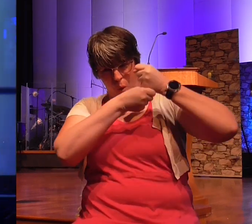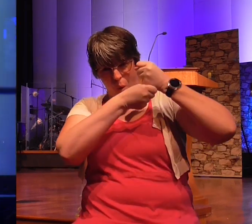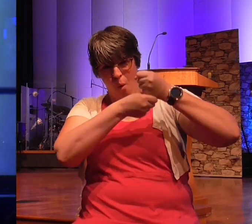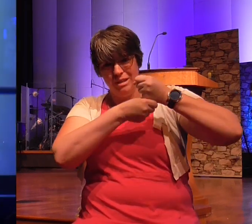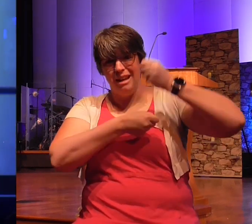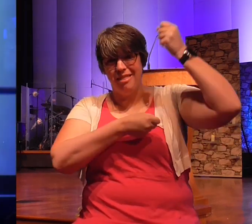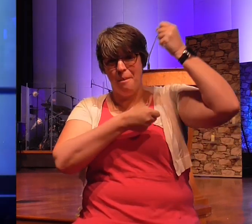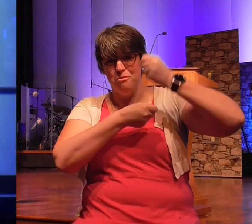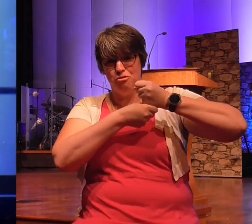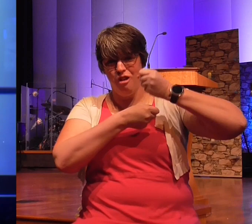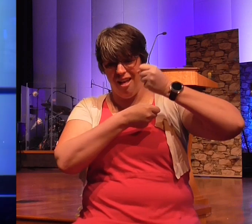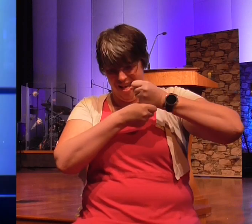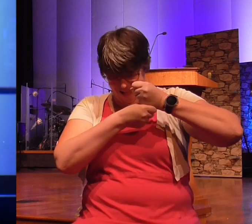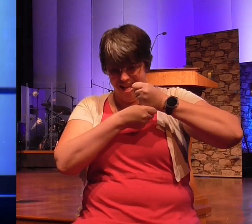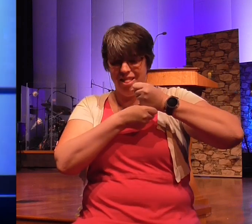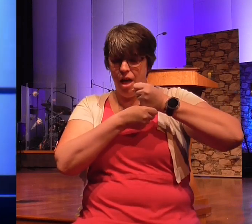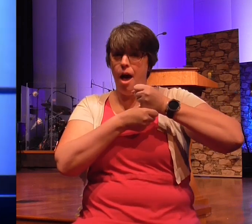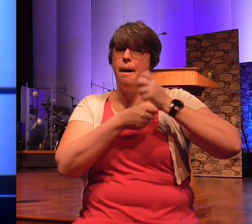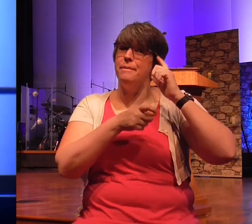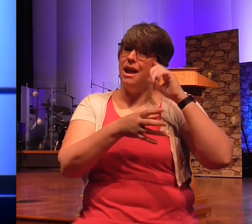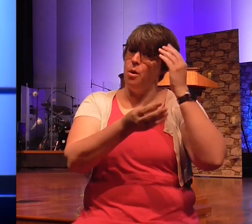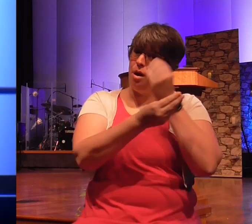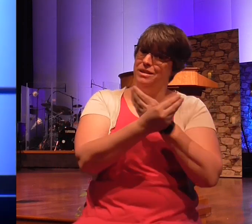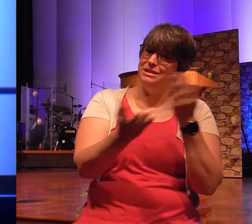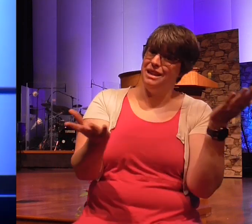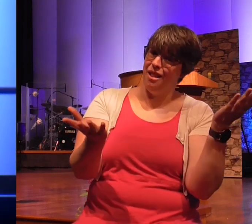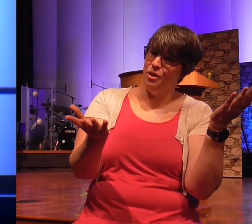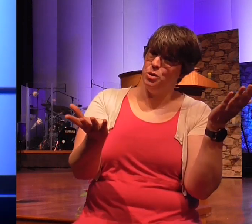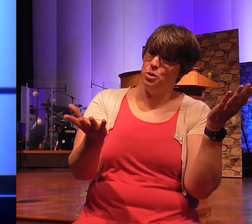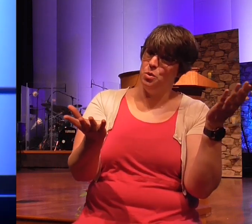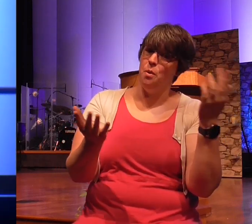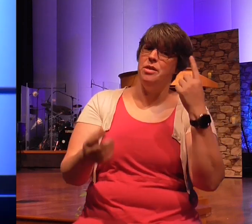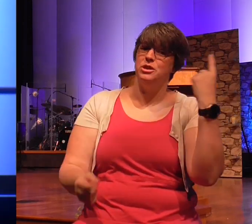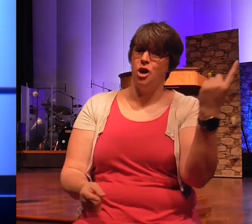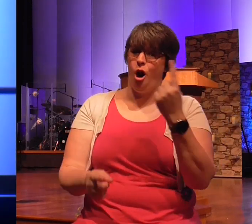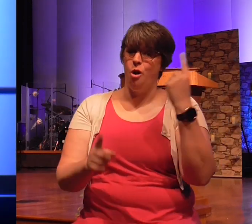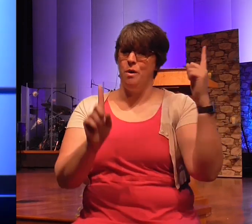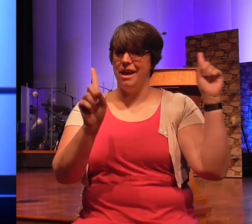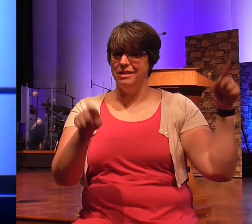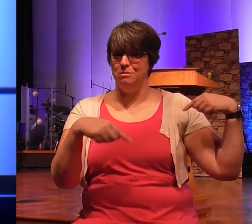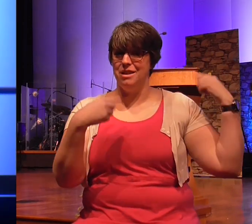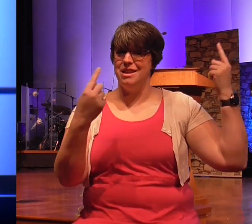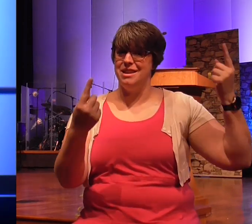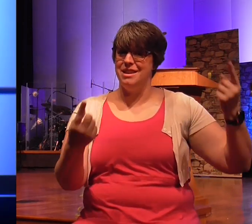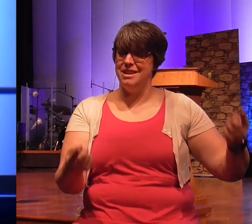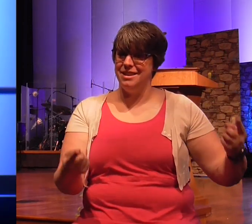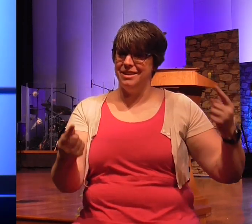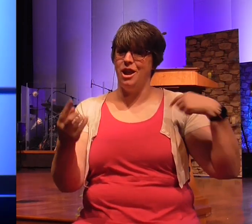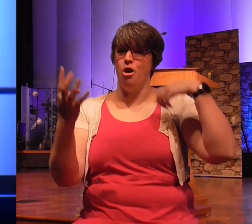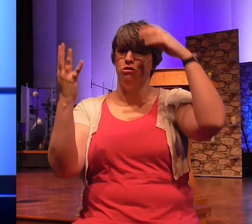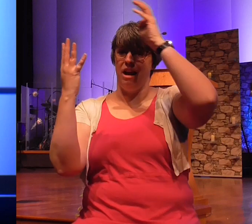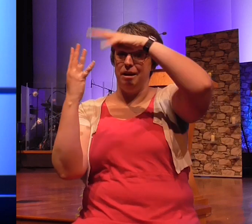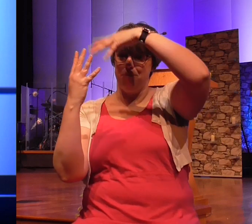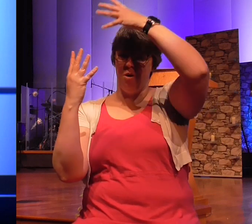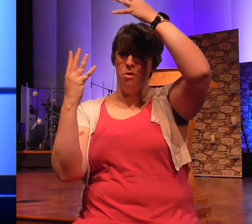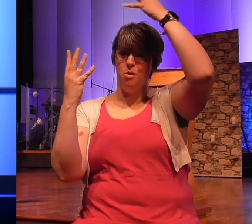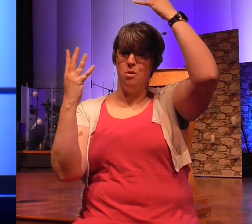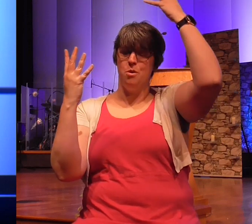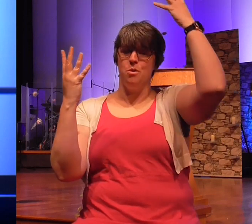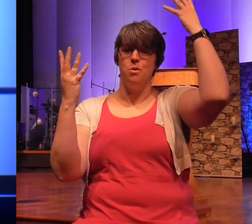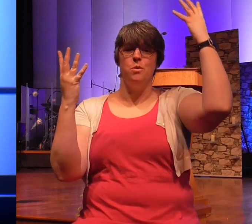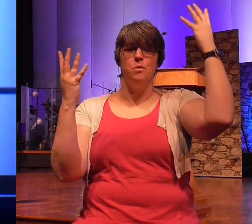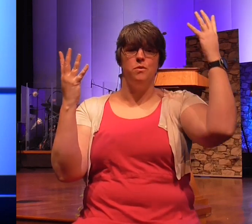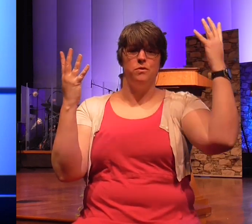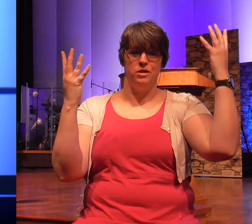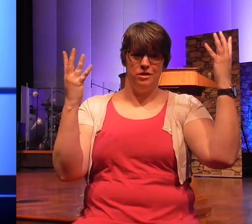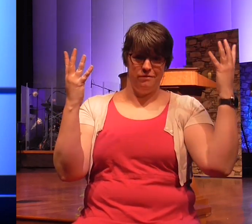umbrella. Well, darling, I'm just trying to tell you that there's always been a rainbow